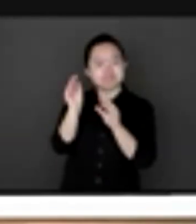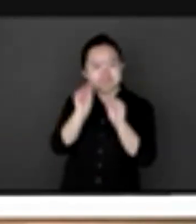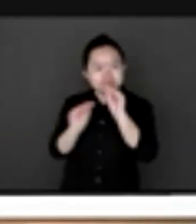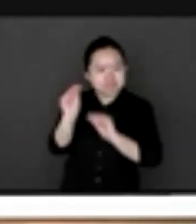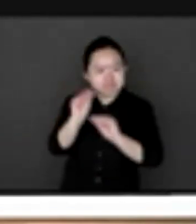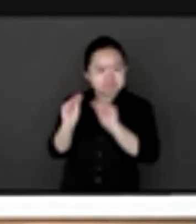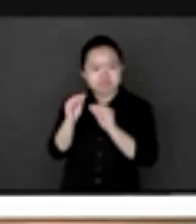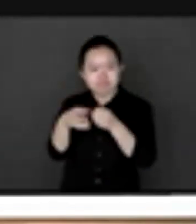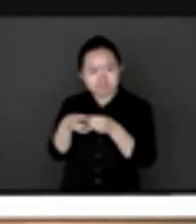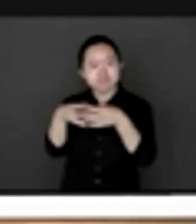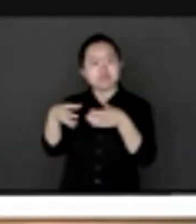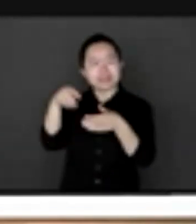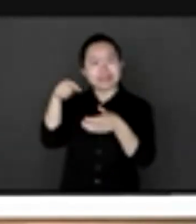for